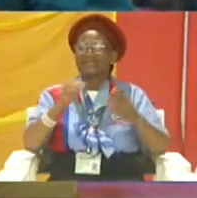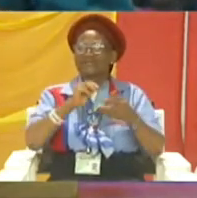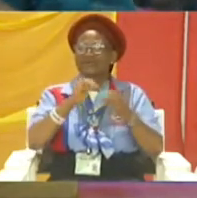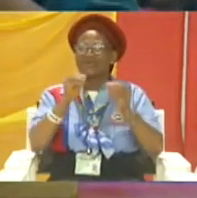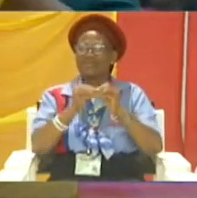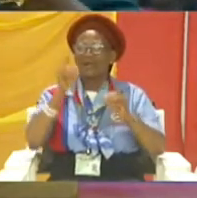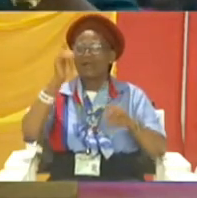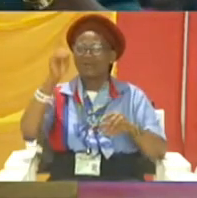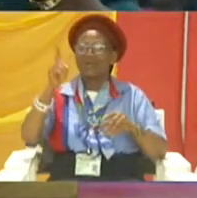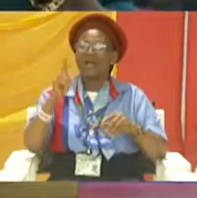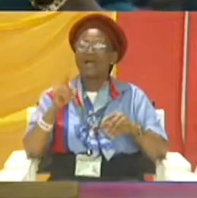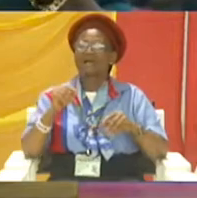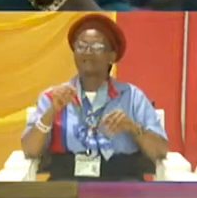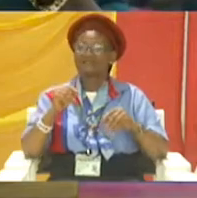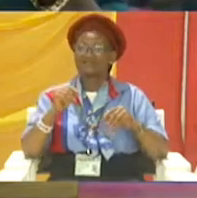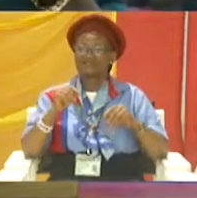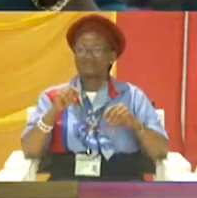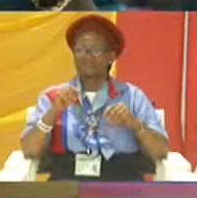akokono,